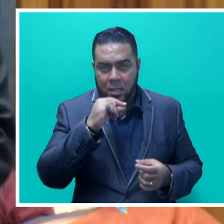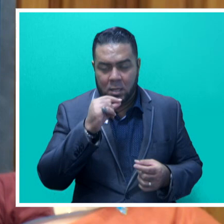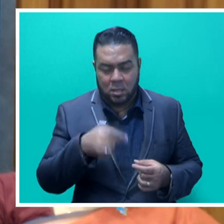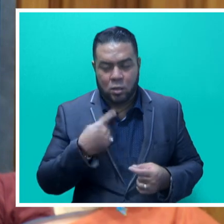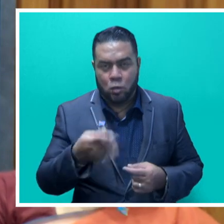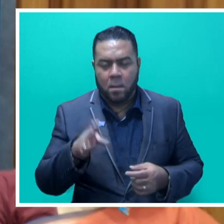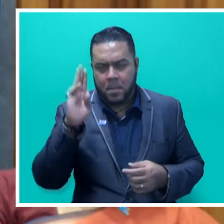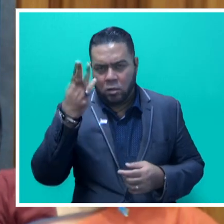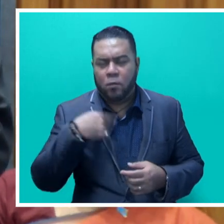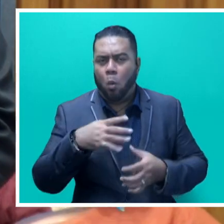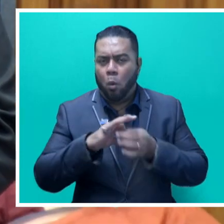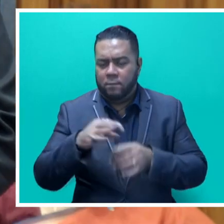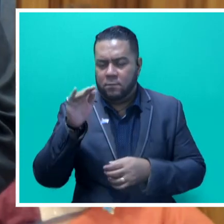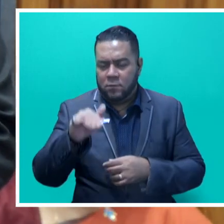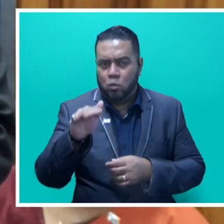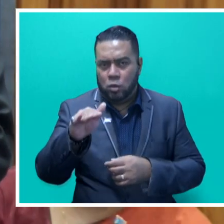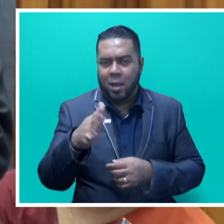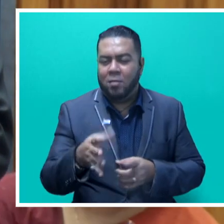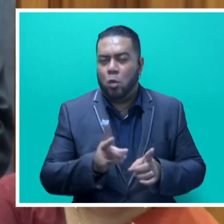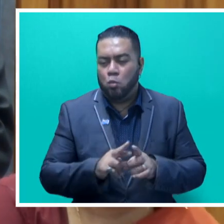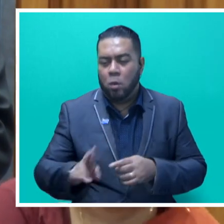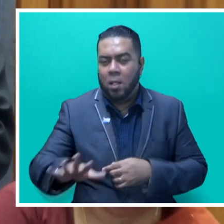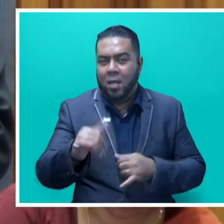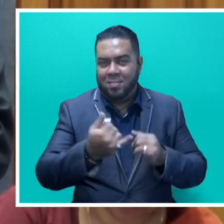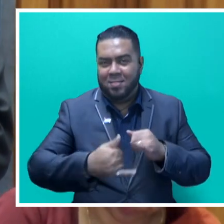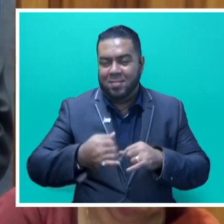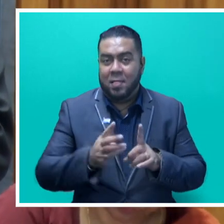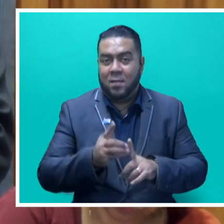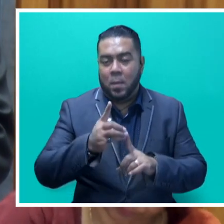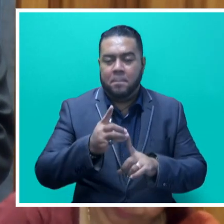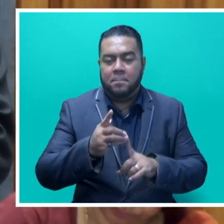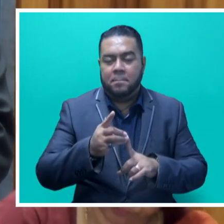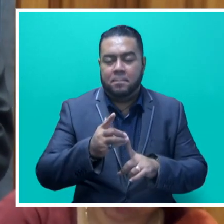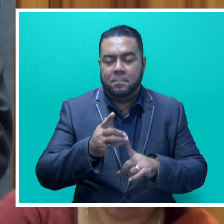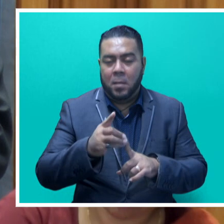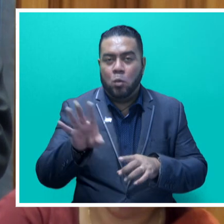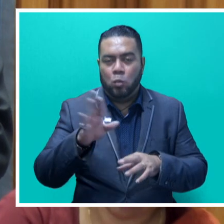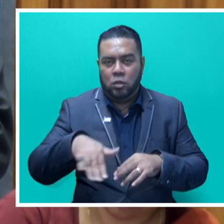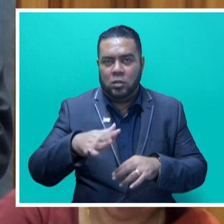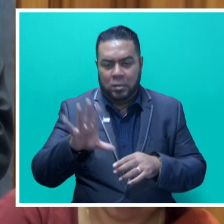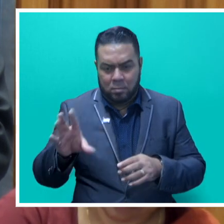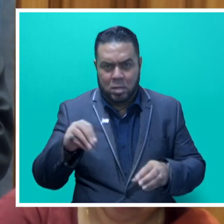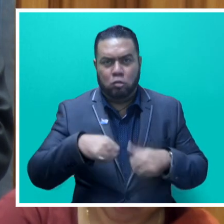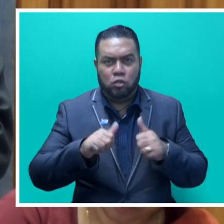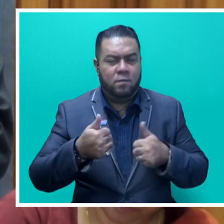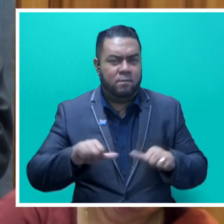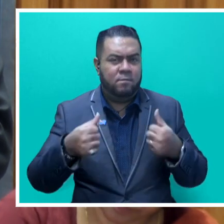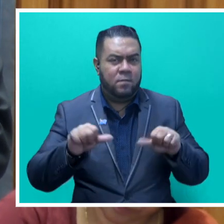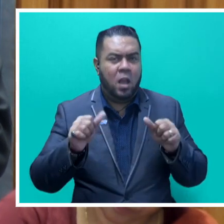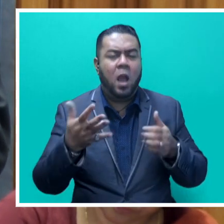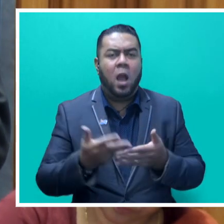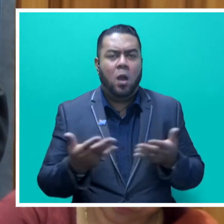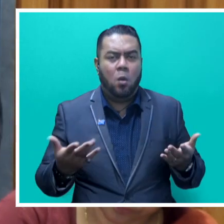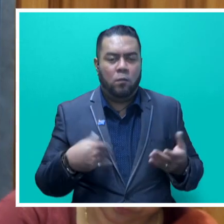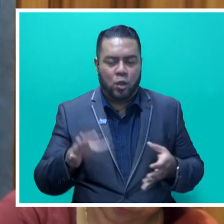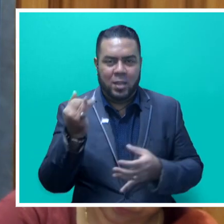future in rural and developed regions in our country. This can be achieved through the provision of economic and income-generating